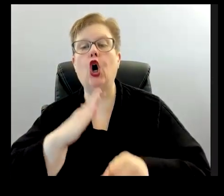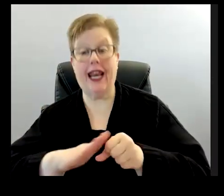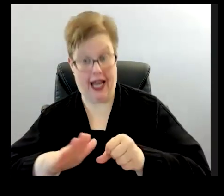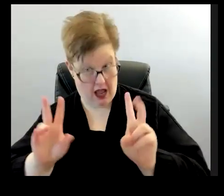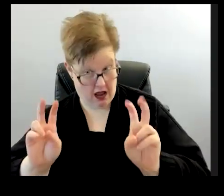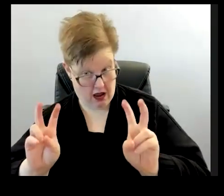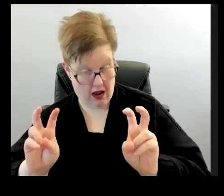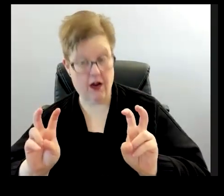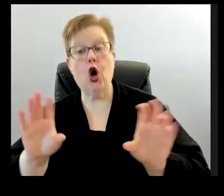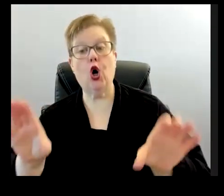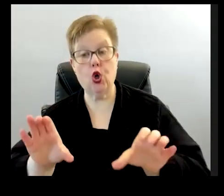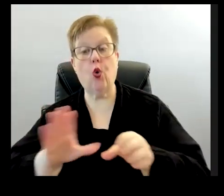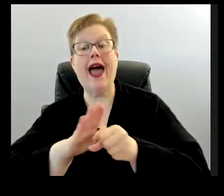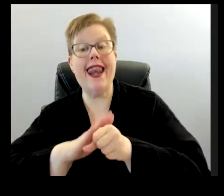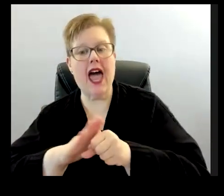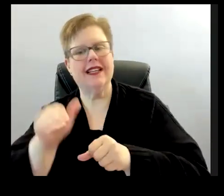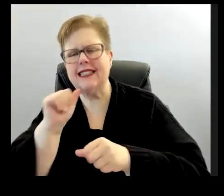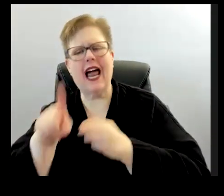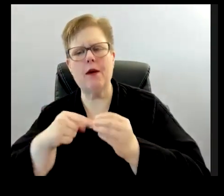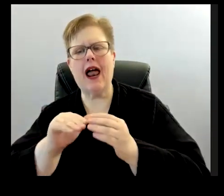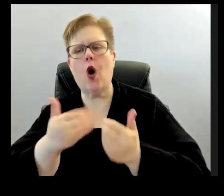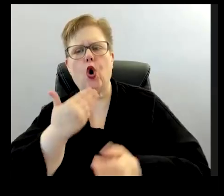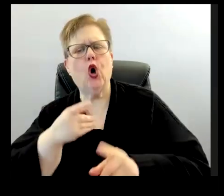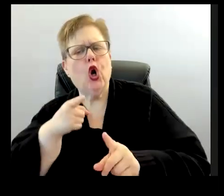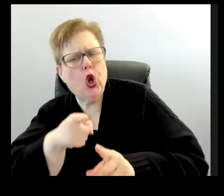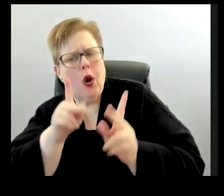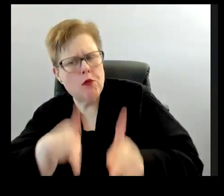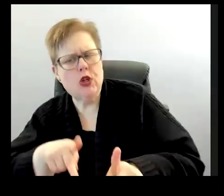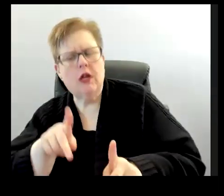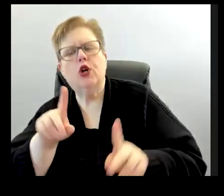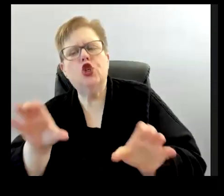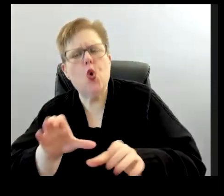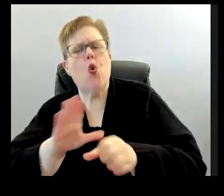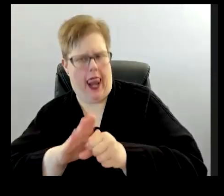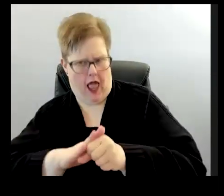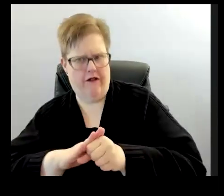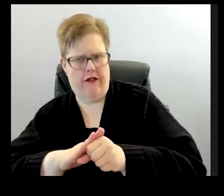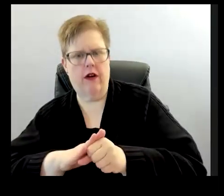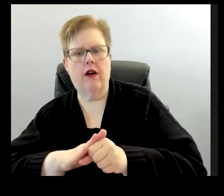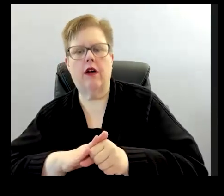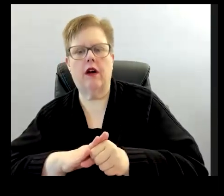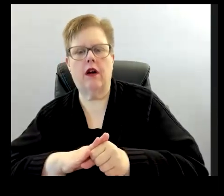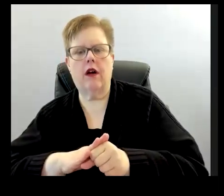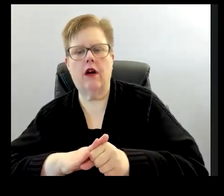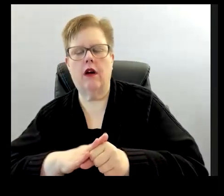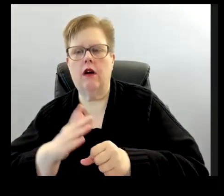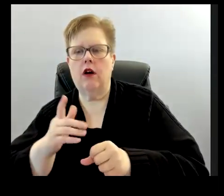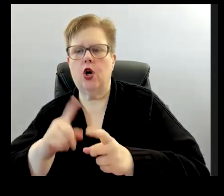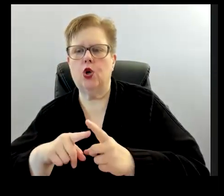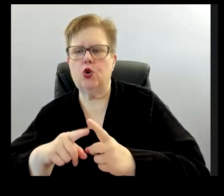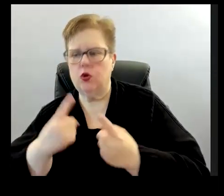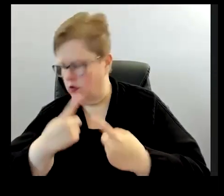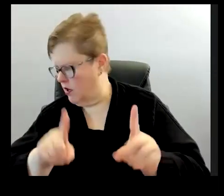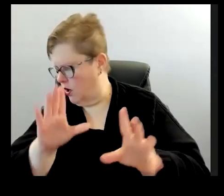enough or do enough, because it's not about how good you are, but you have to do enough in order to attain your goal. And in this